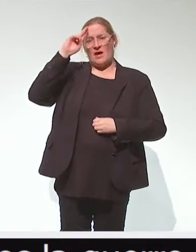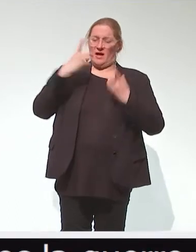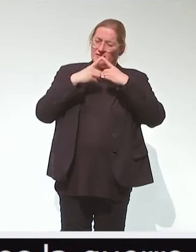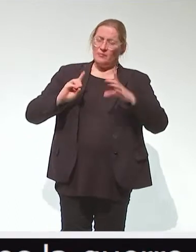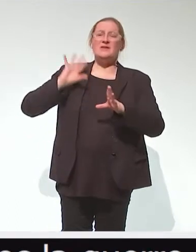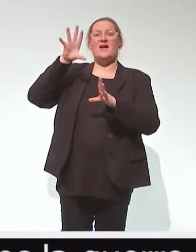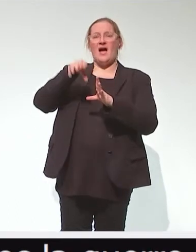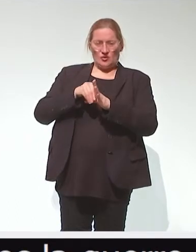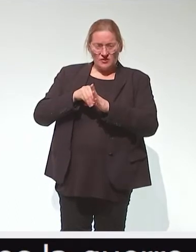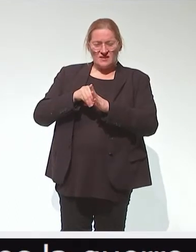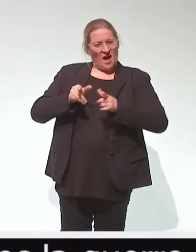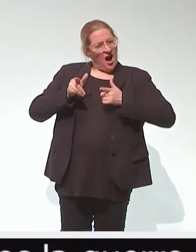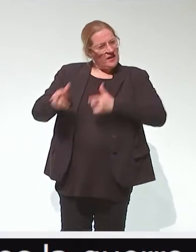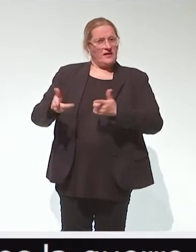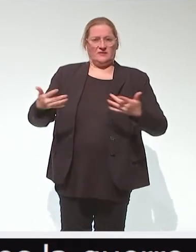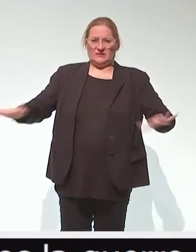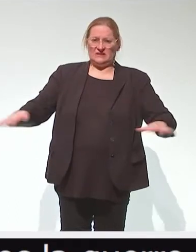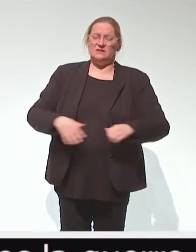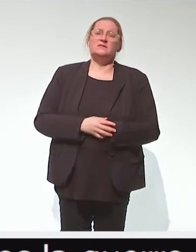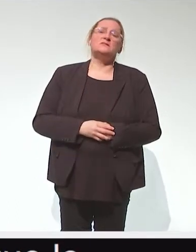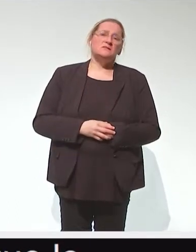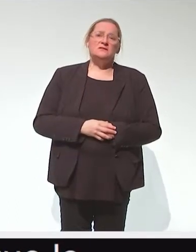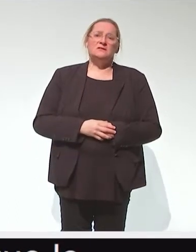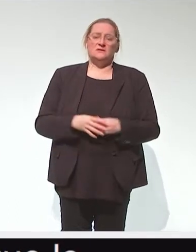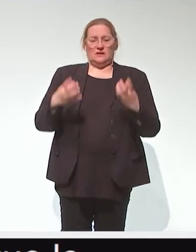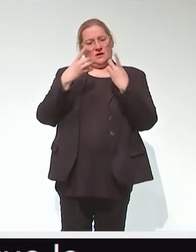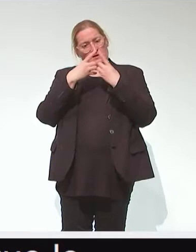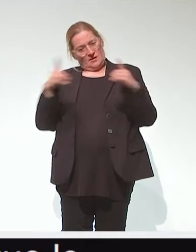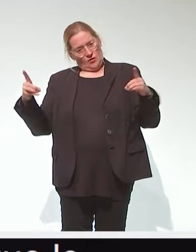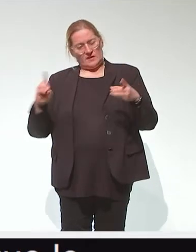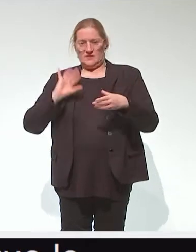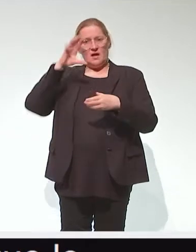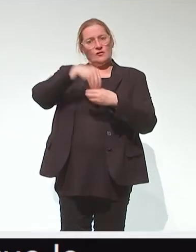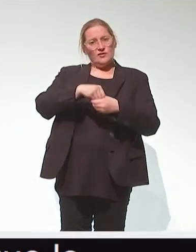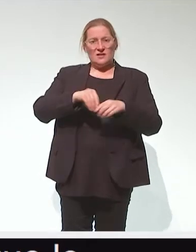European model, on our inclusive democracy.